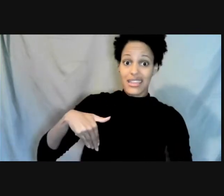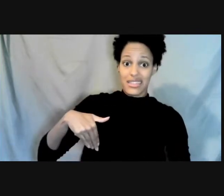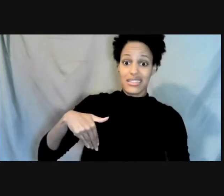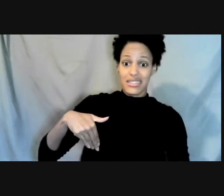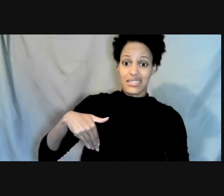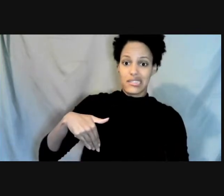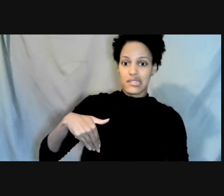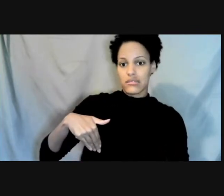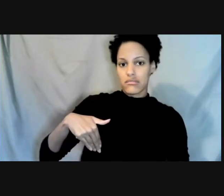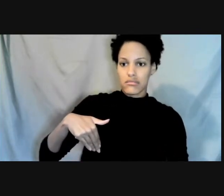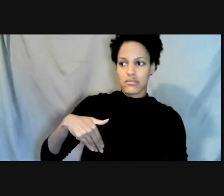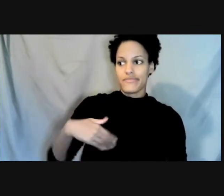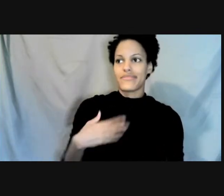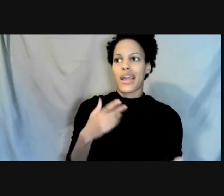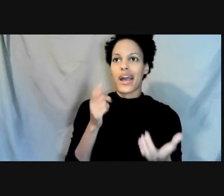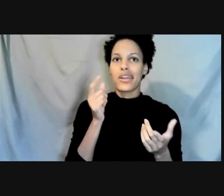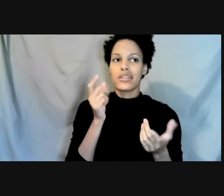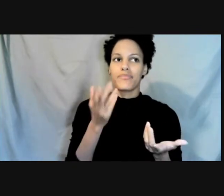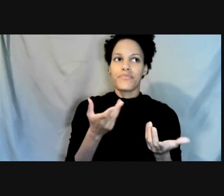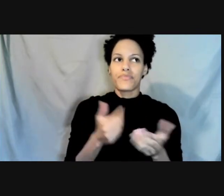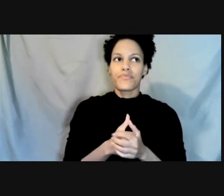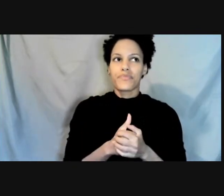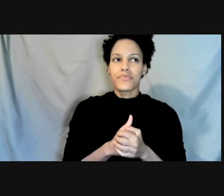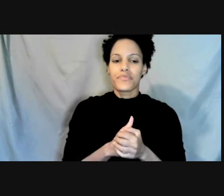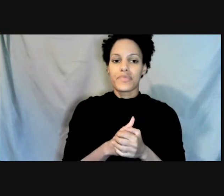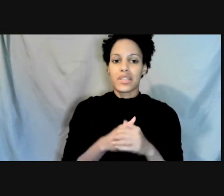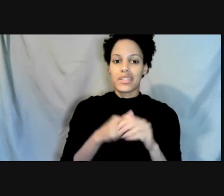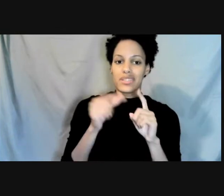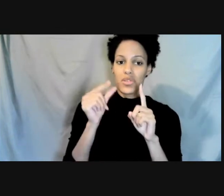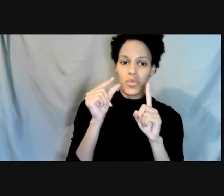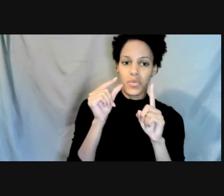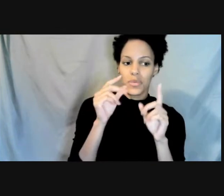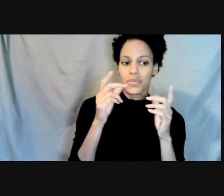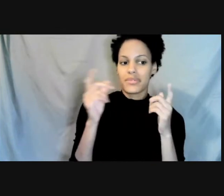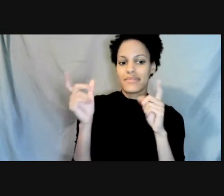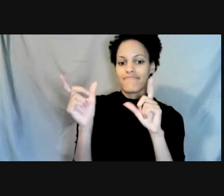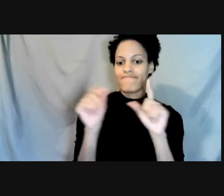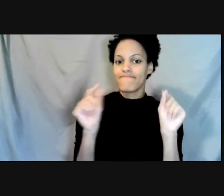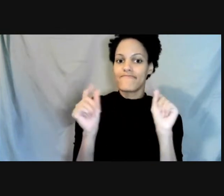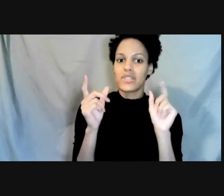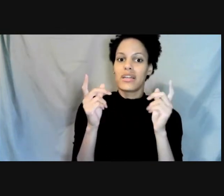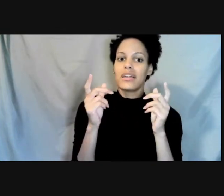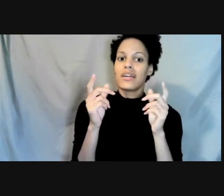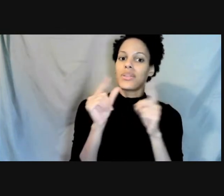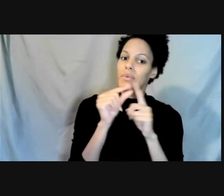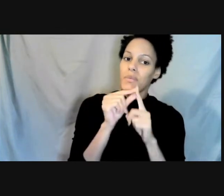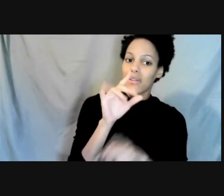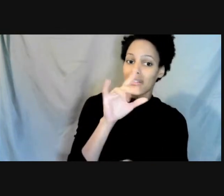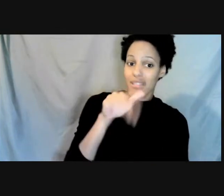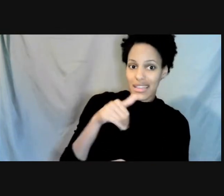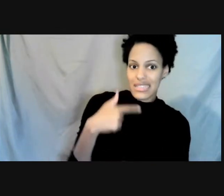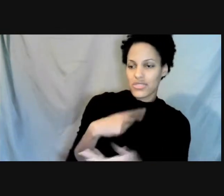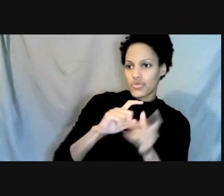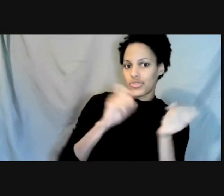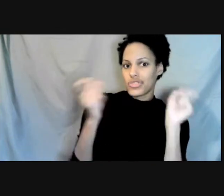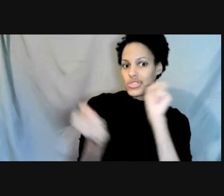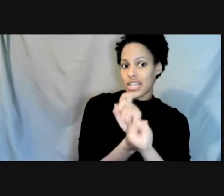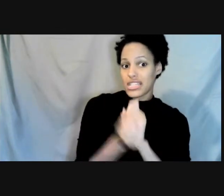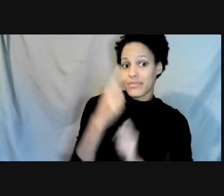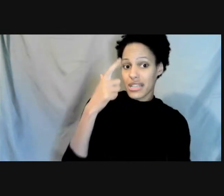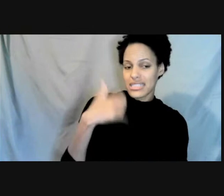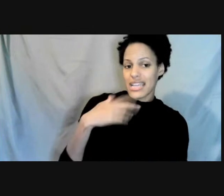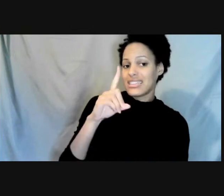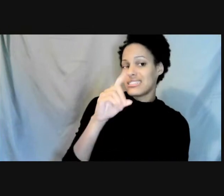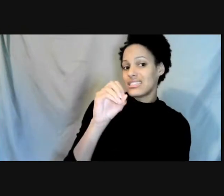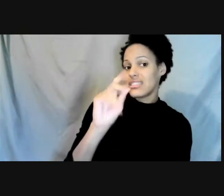The word has changed meanings because of pure movement. Dock. Oh. You was late, that